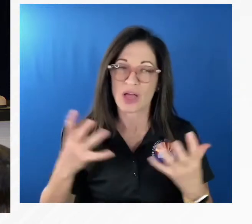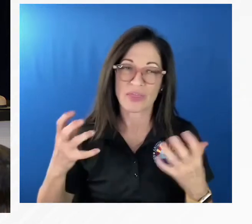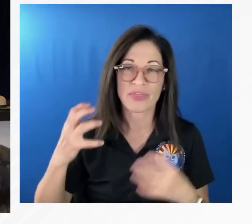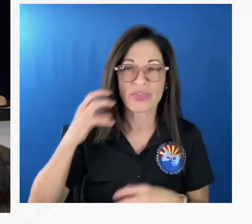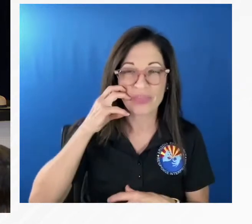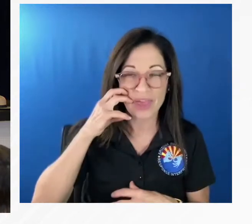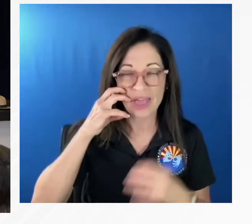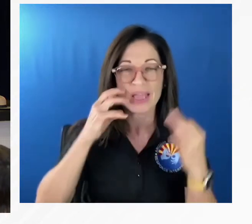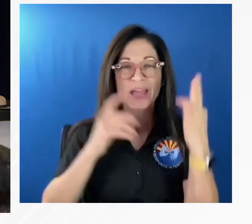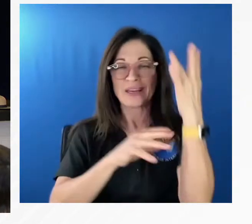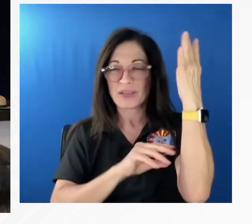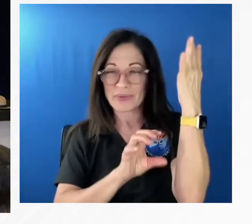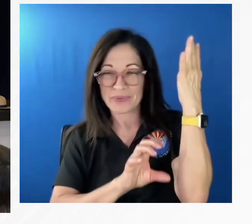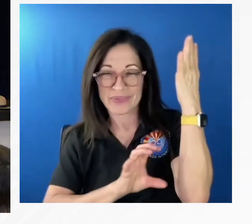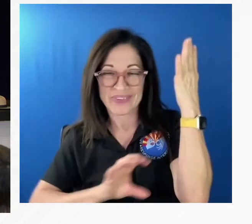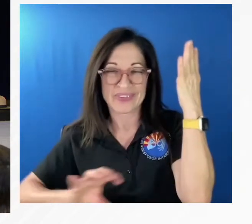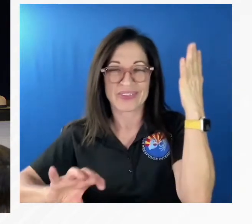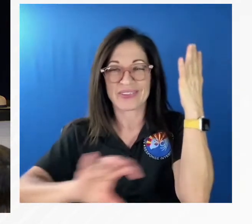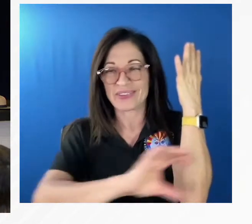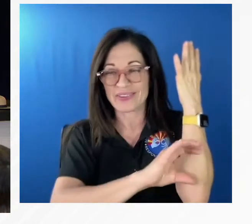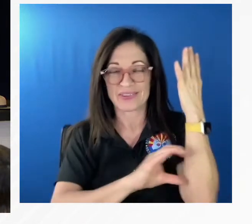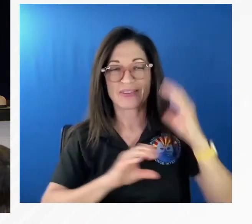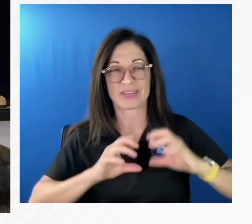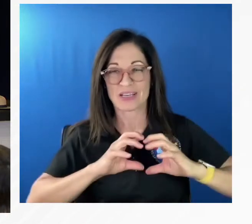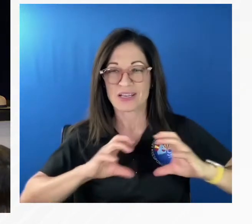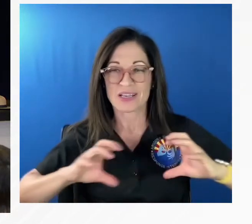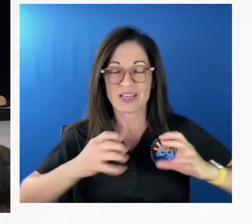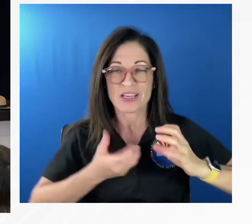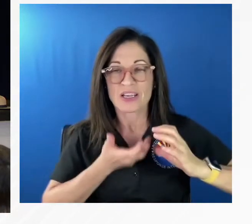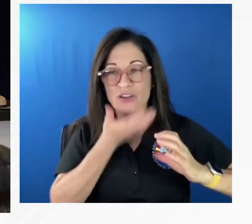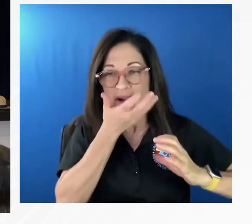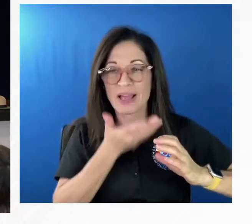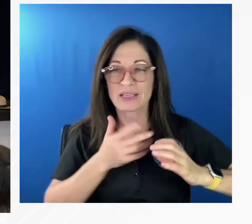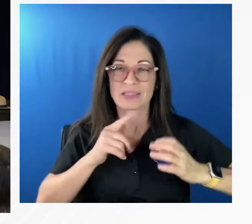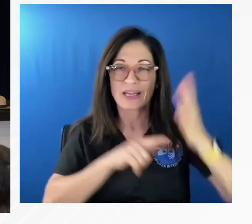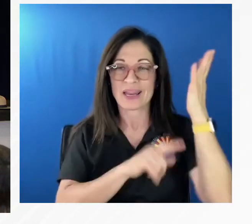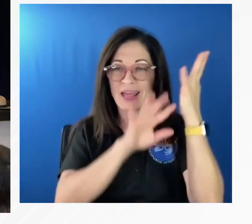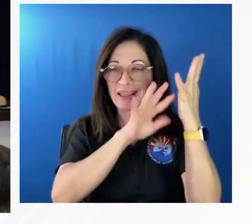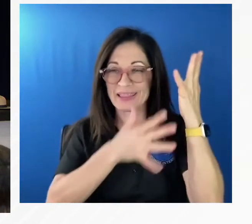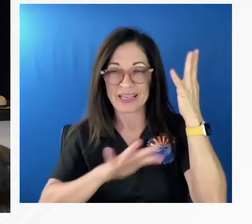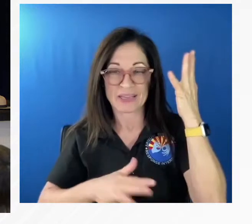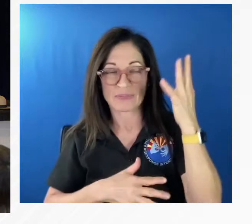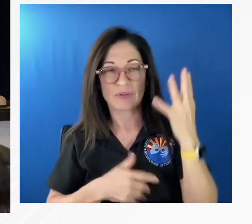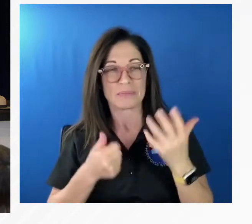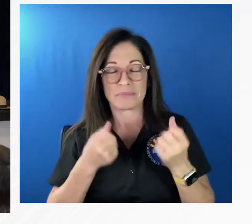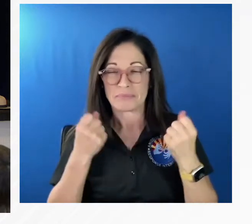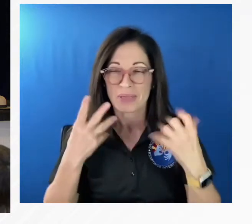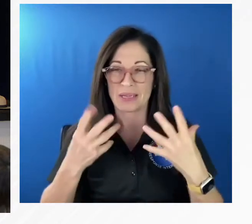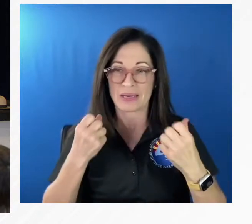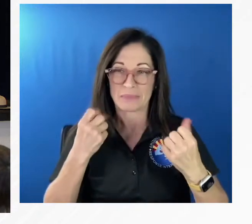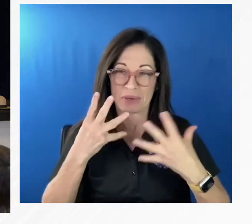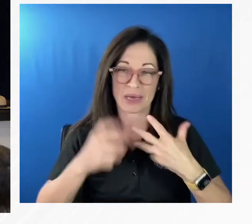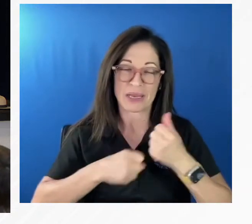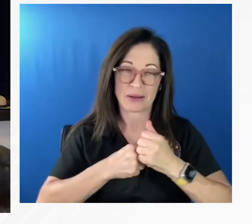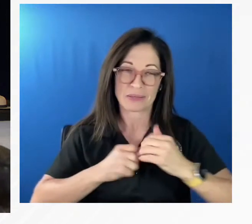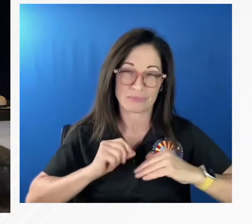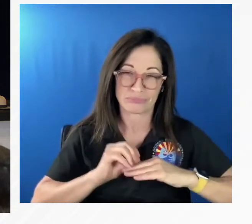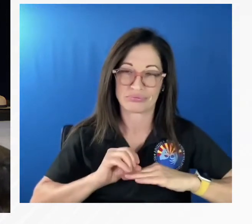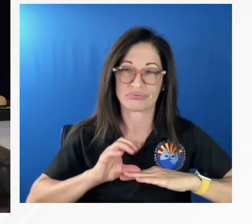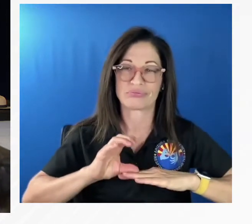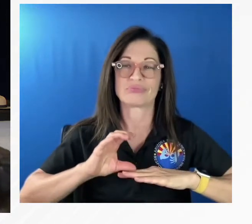litter underneath, grass, leaves from decades of buildup. And so